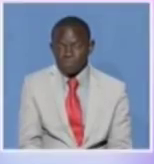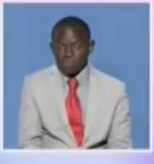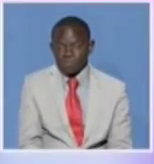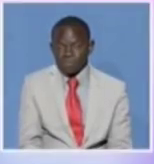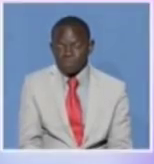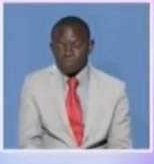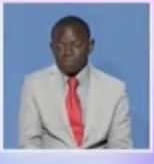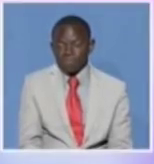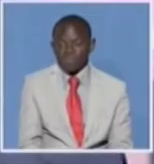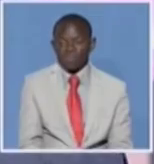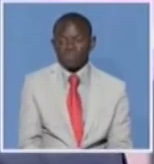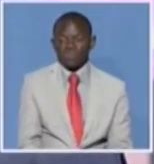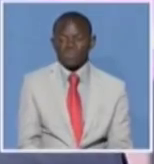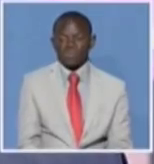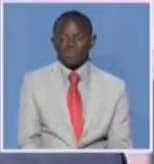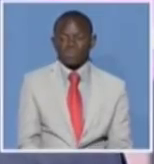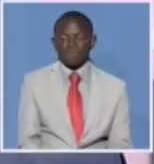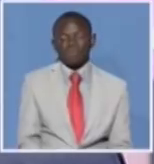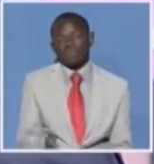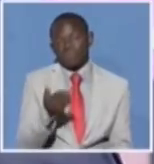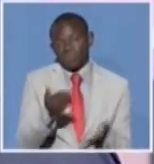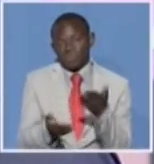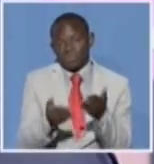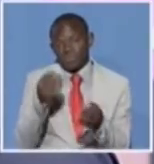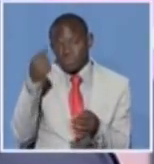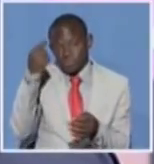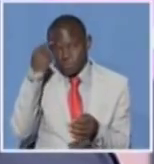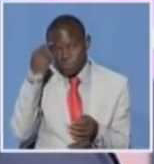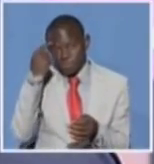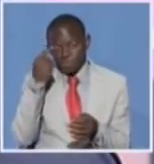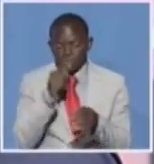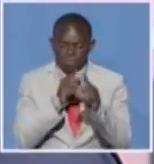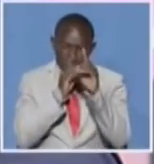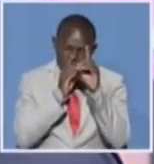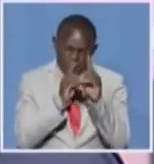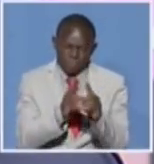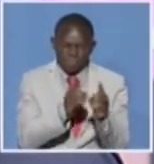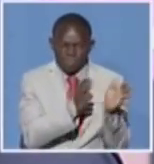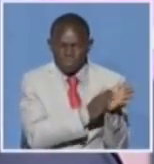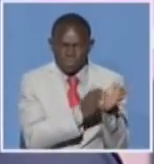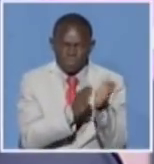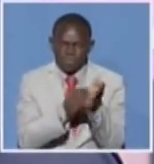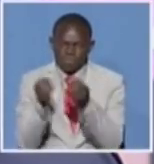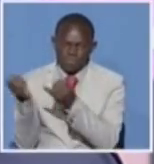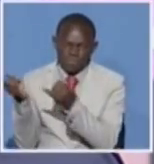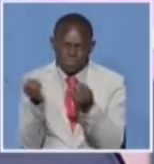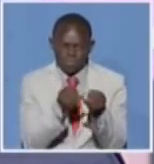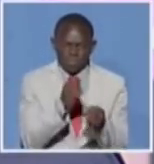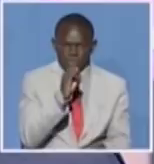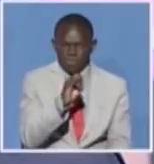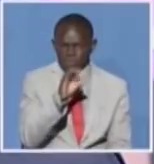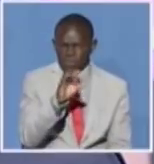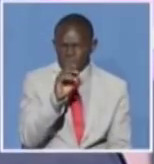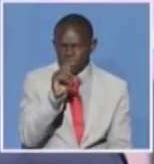you decide you want to introduce ICT as the case in point, of course, the reality will tell us that we do